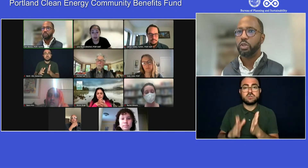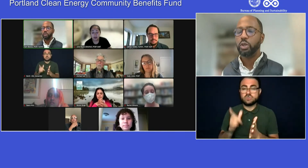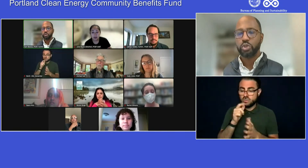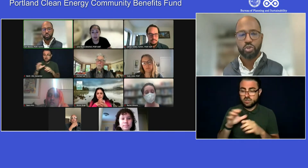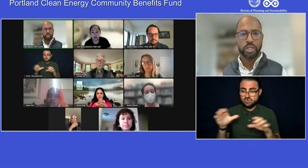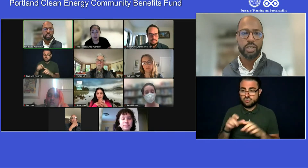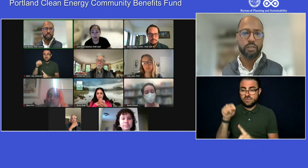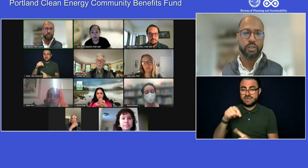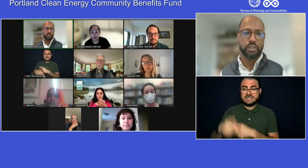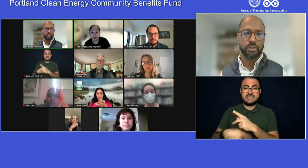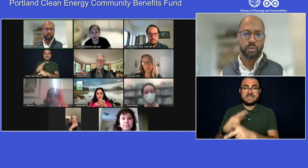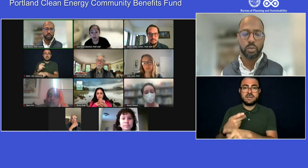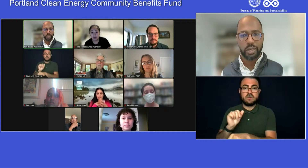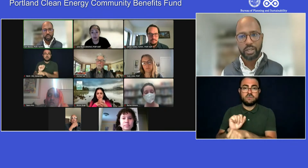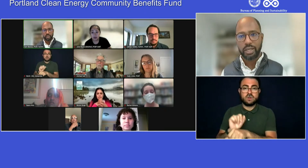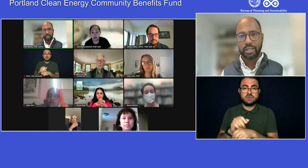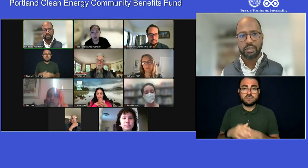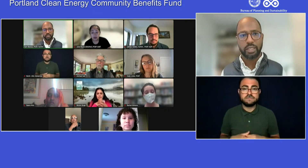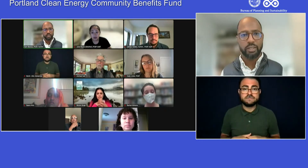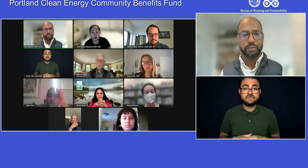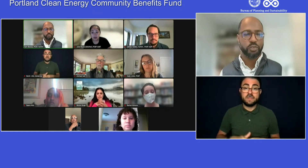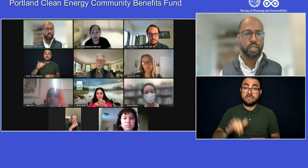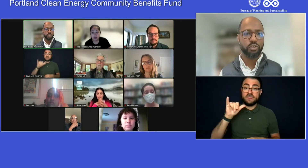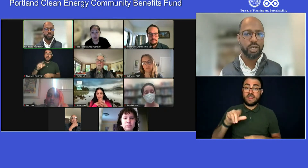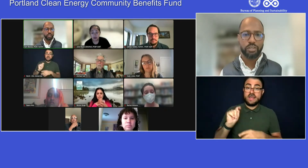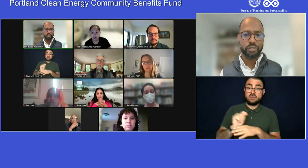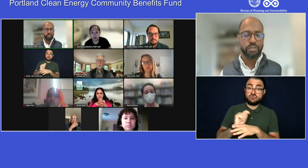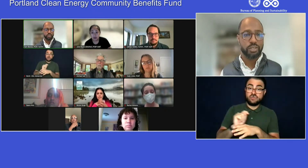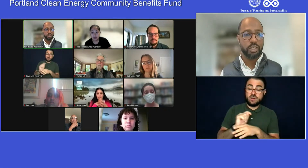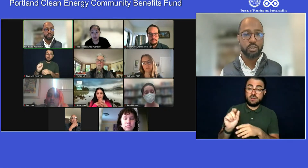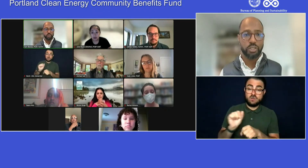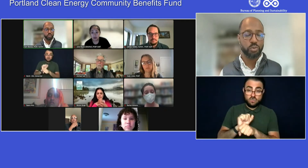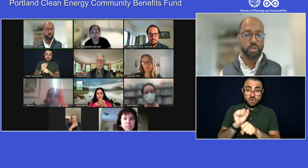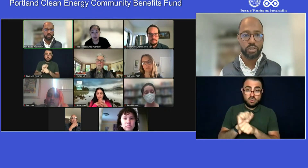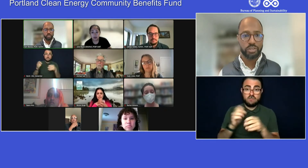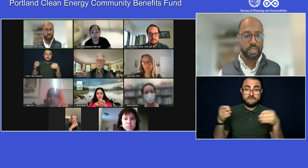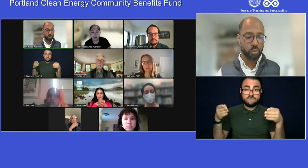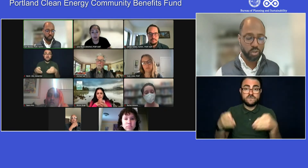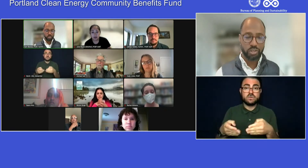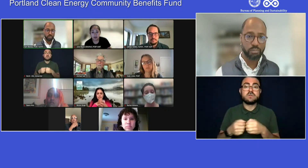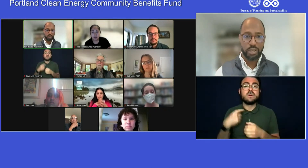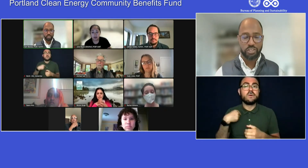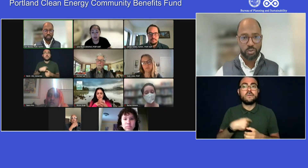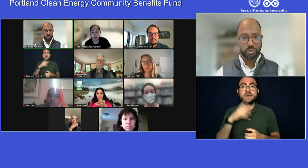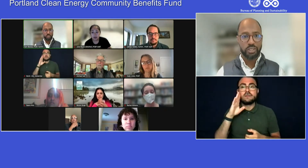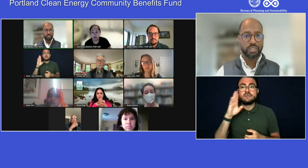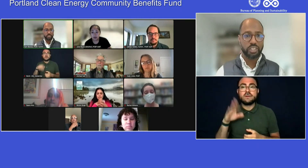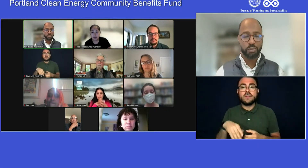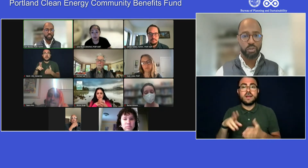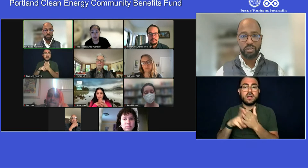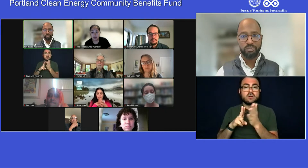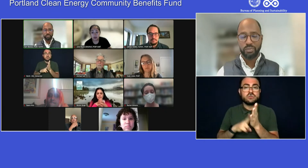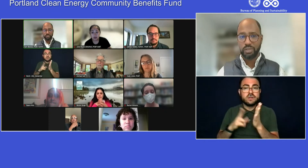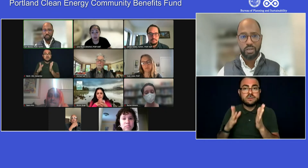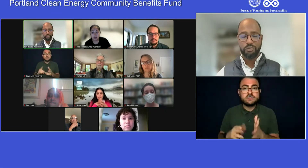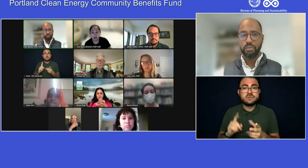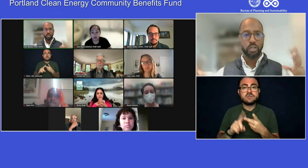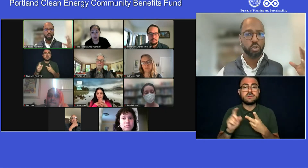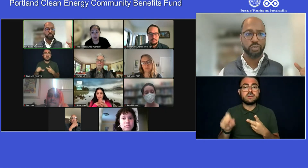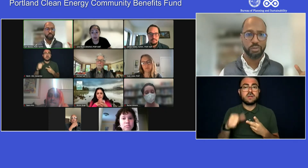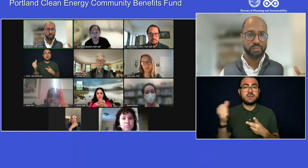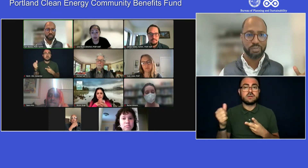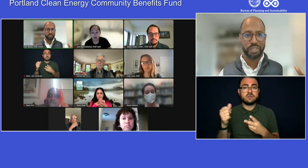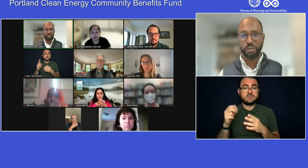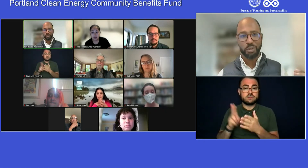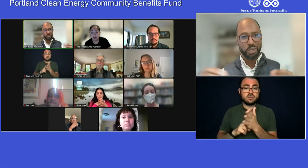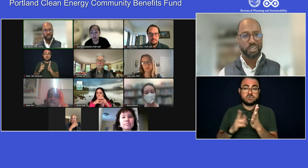As part of those training efforts, we recognize that contractors, as well as workers that work on projects within the city of Portland, come